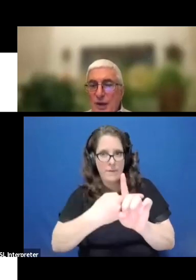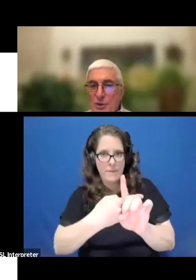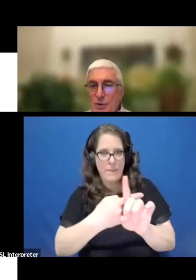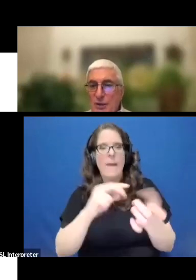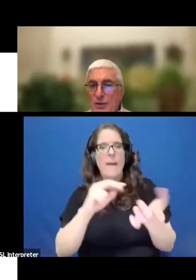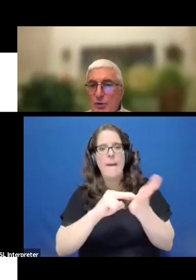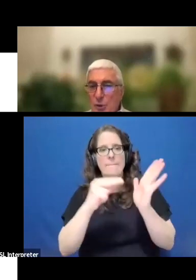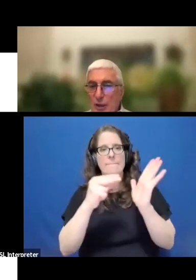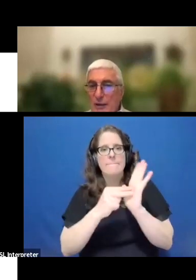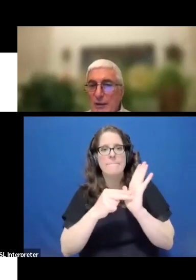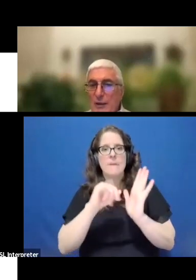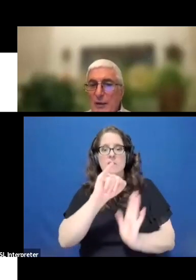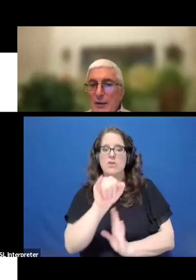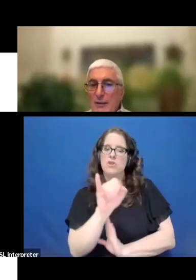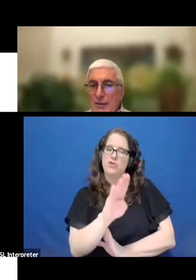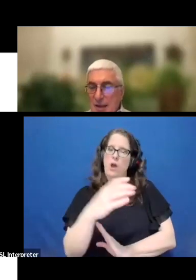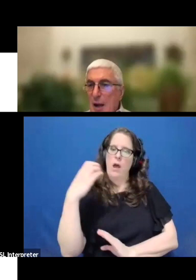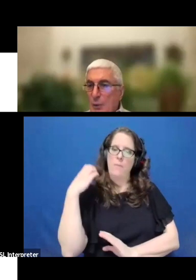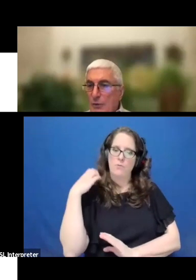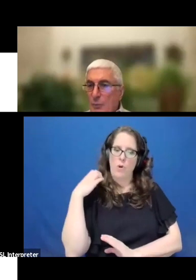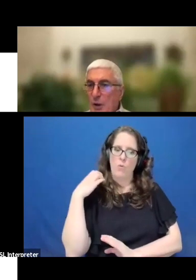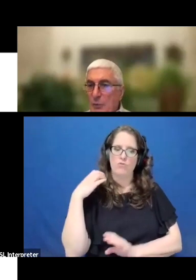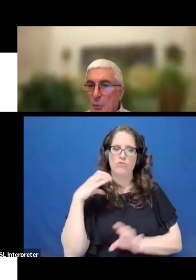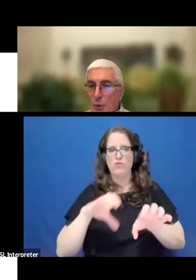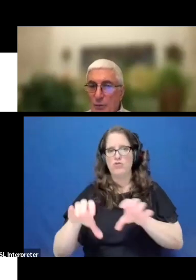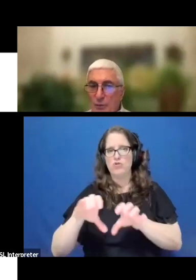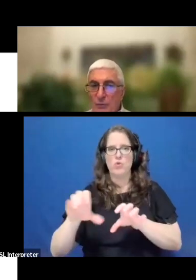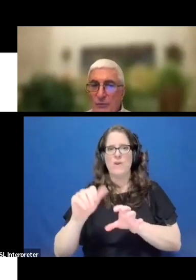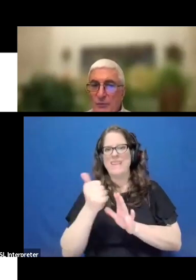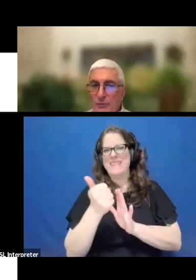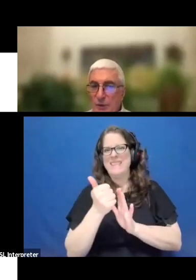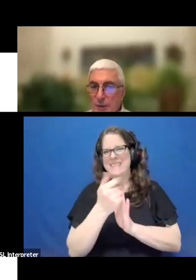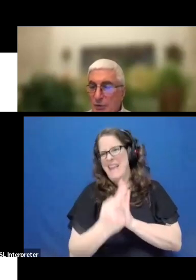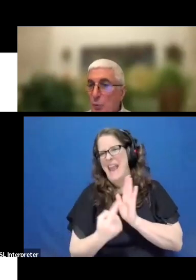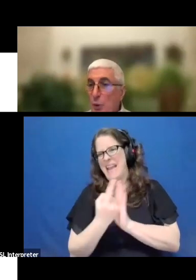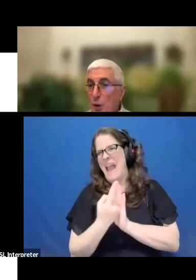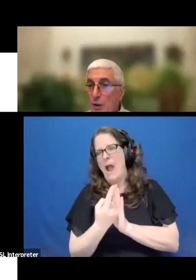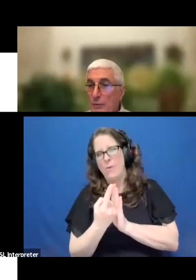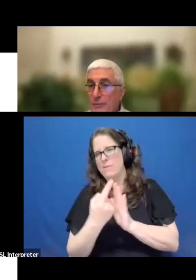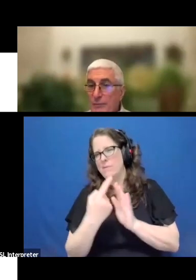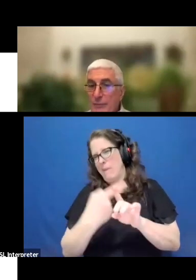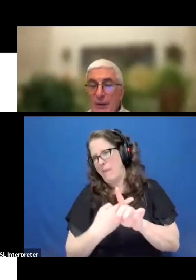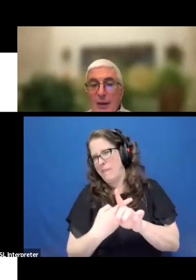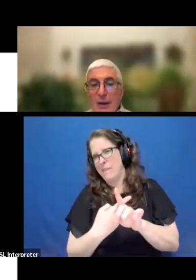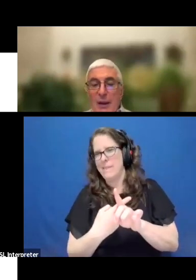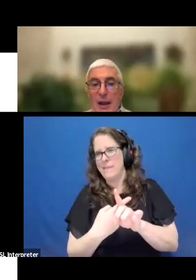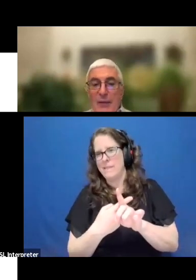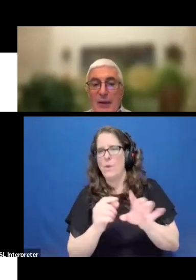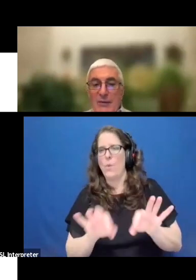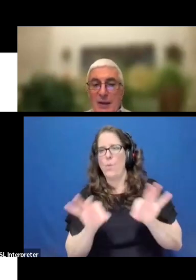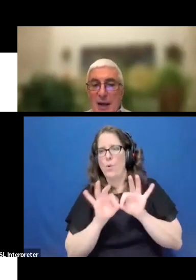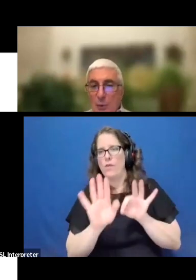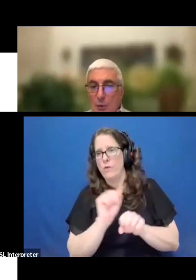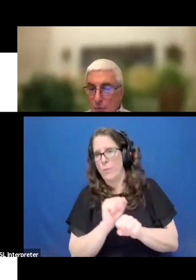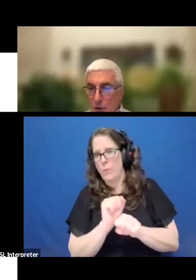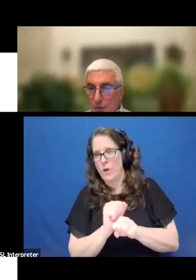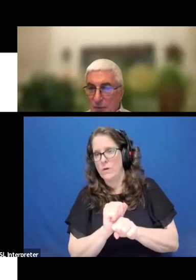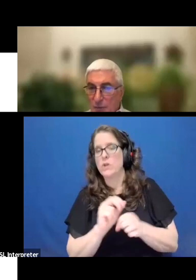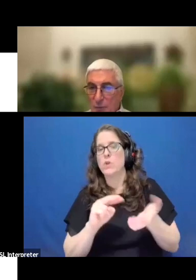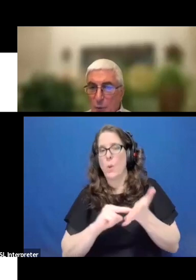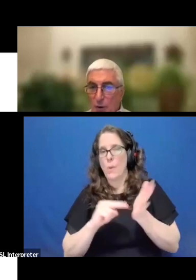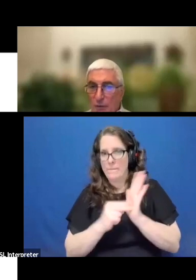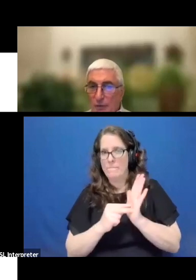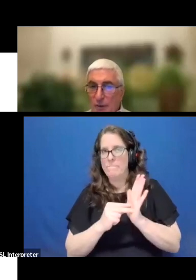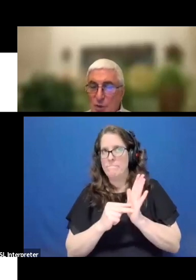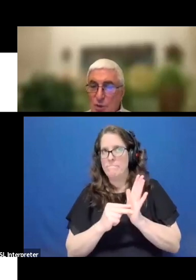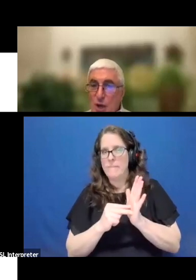is essentially doing 10 hours a month worth of Phoebe's work. And that 10 hours a month